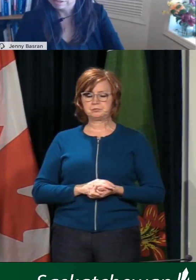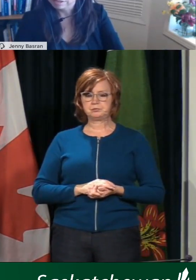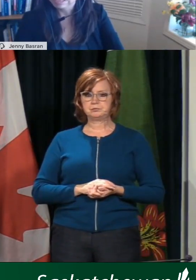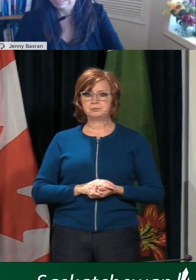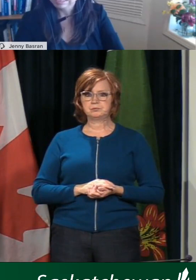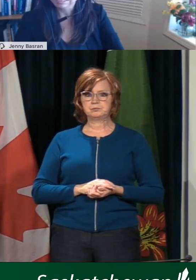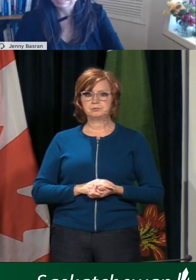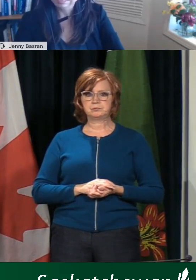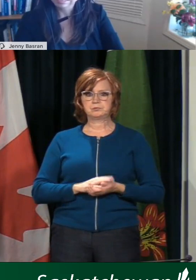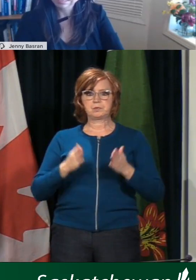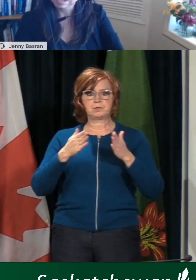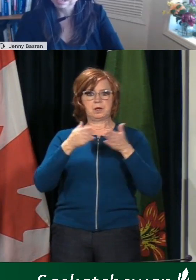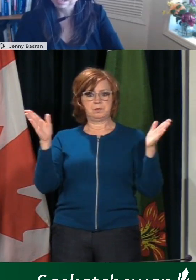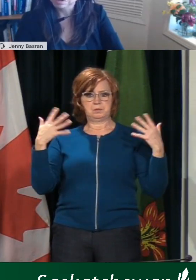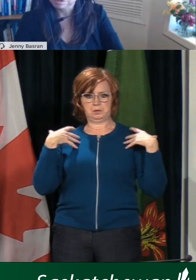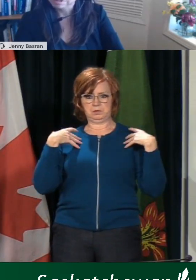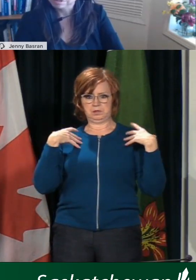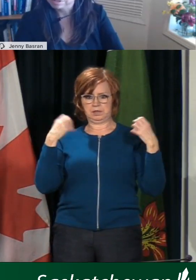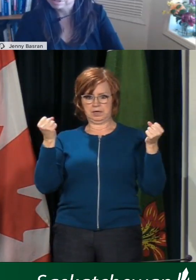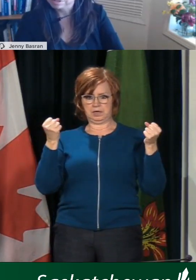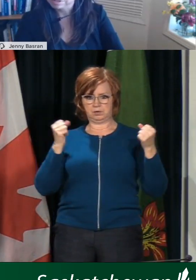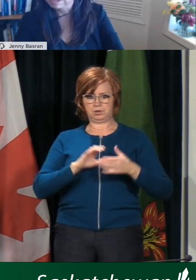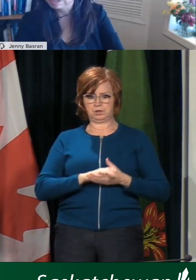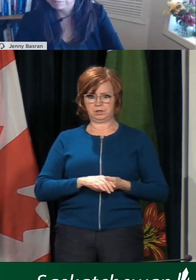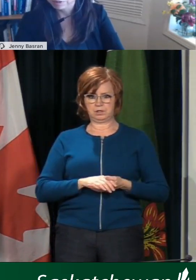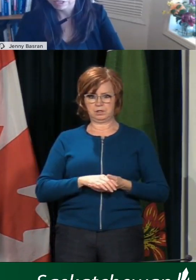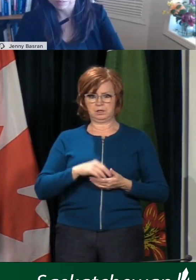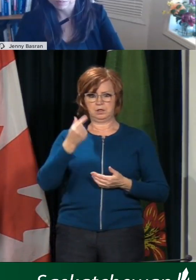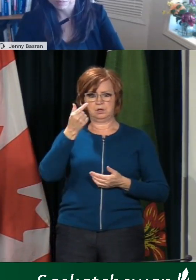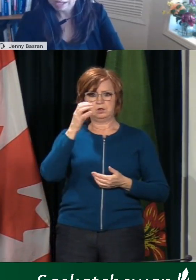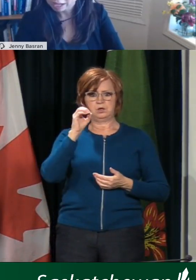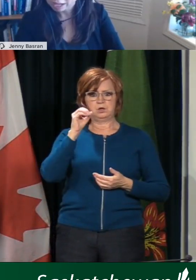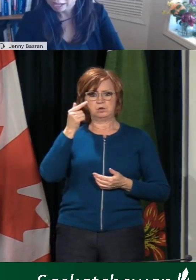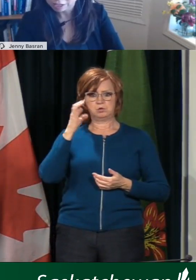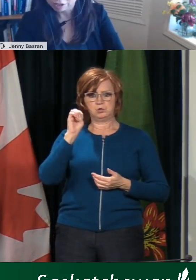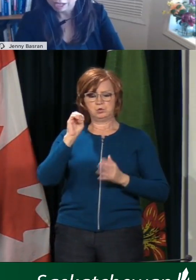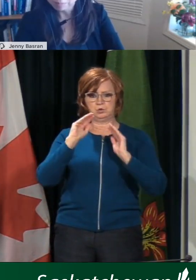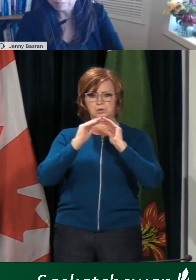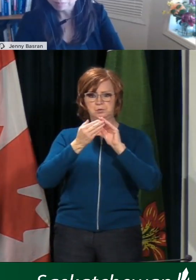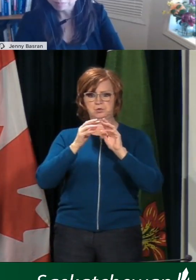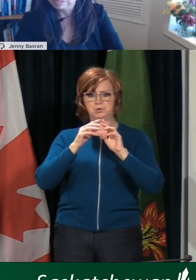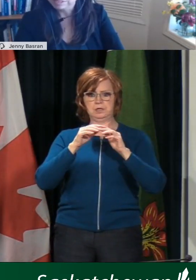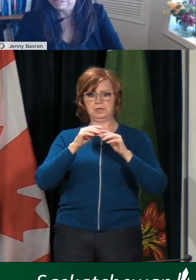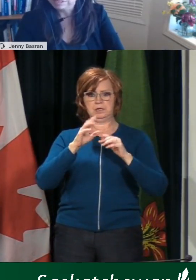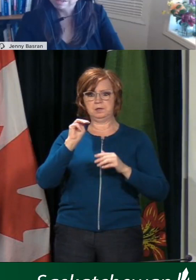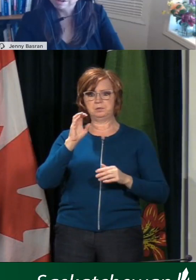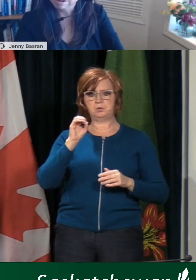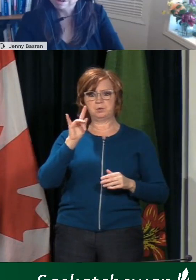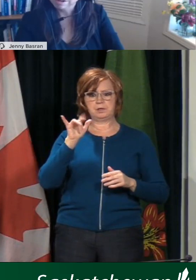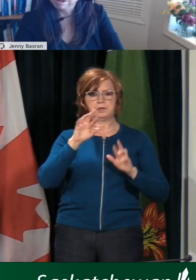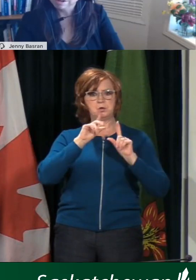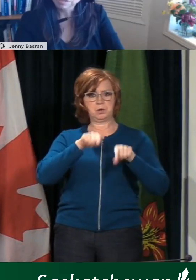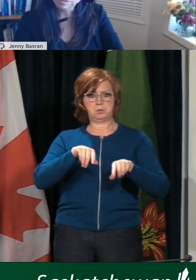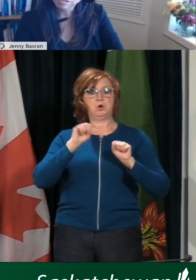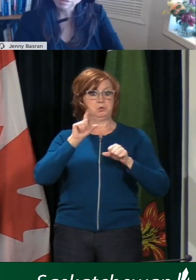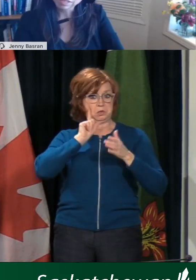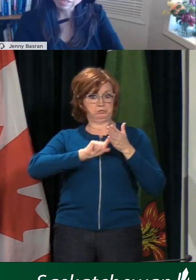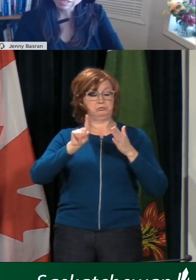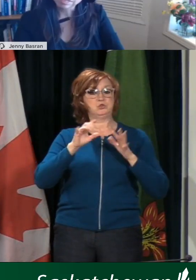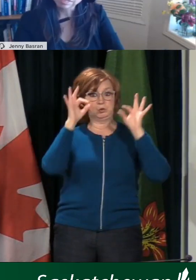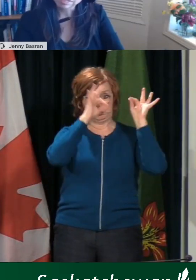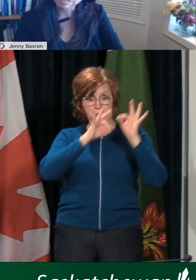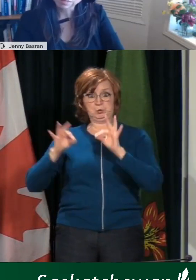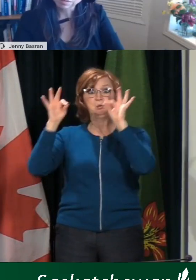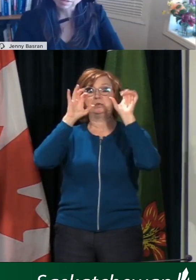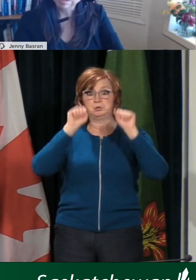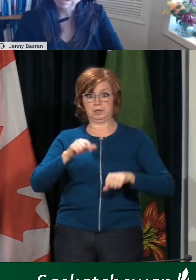interventions is something called the Google Community Mobility Reports, which anyone can look up, and there's a website there. And this one shows us in